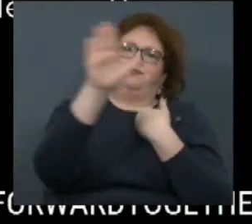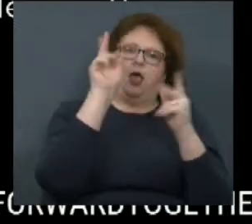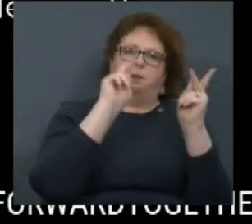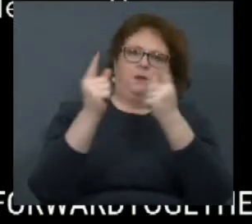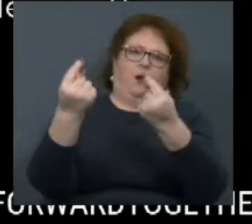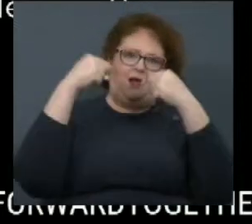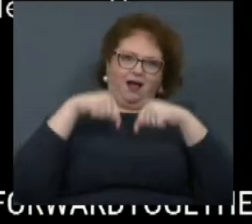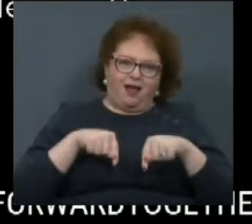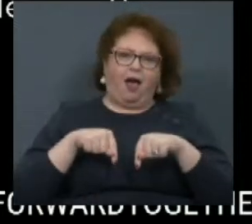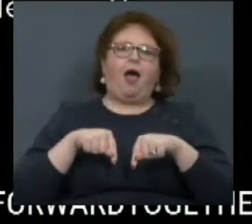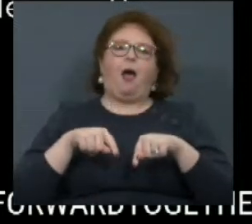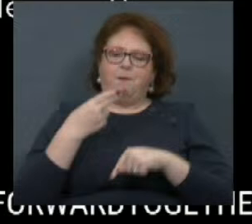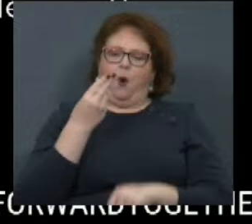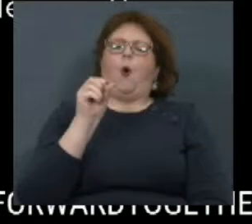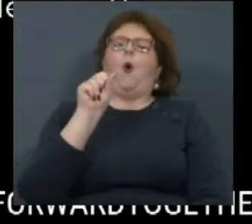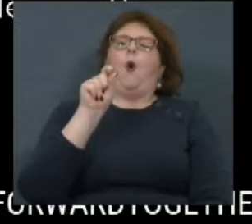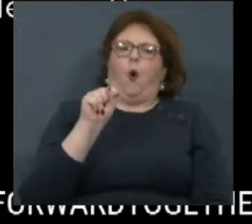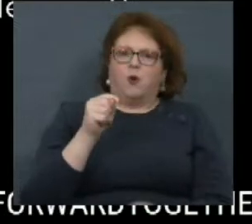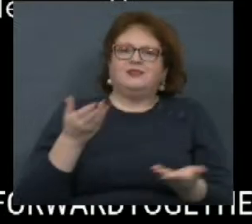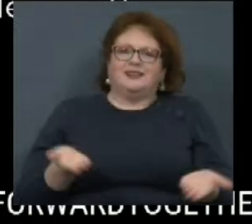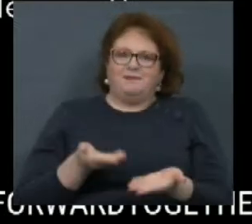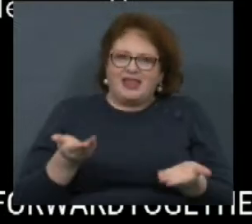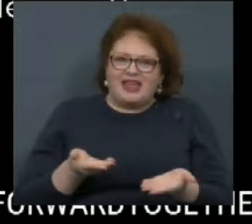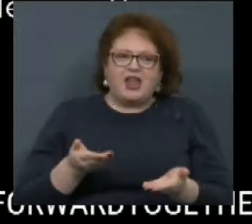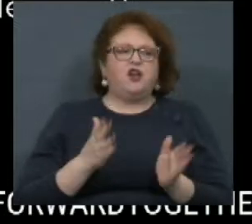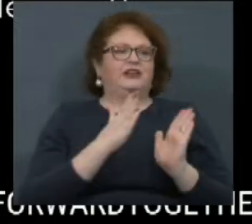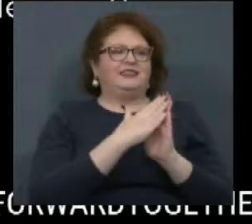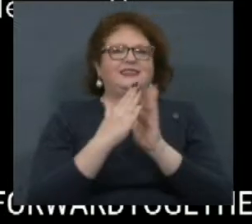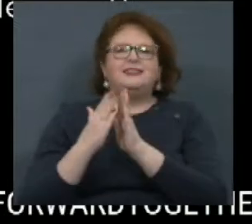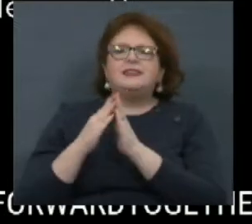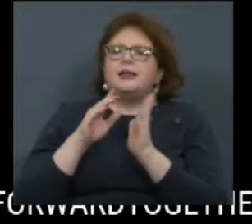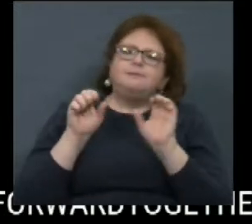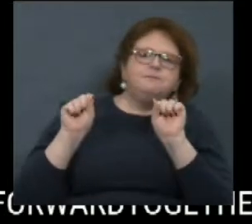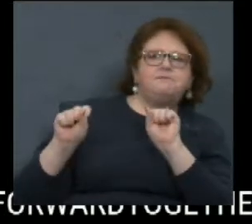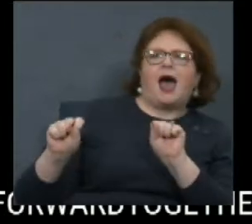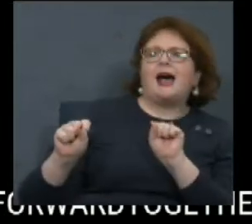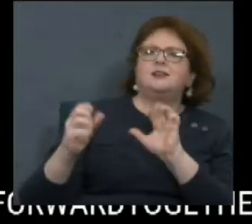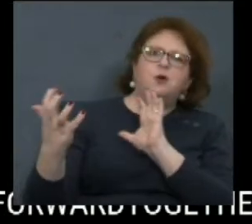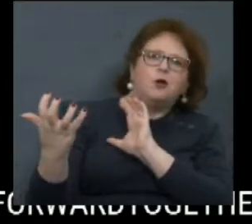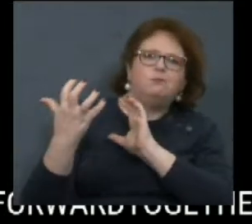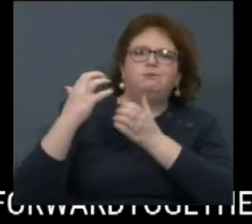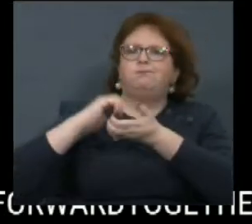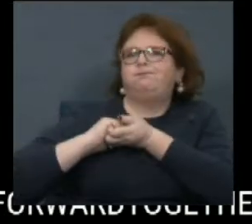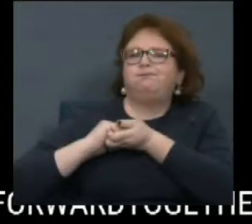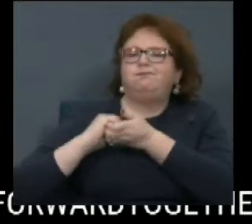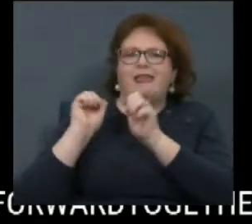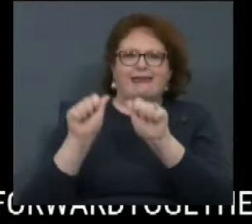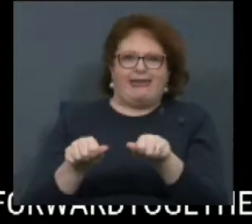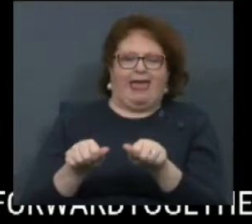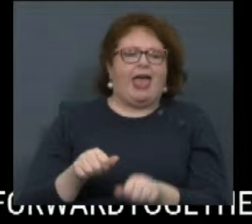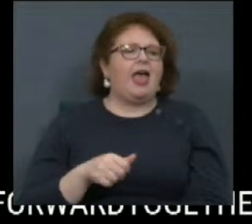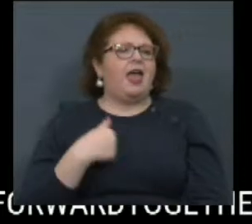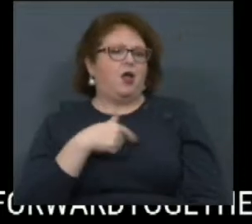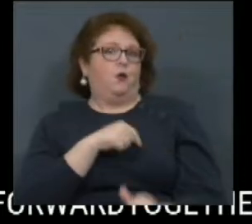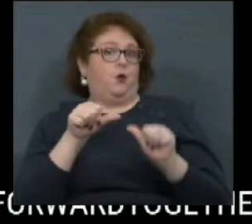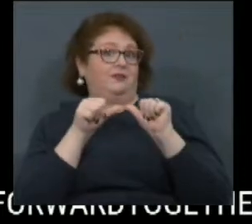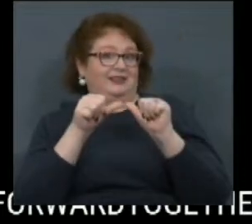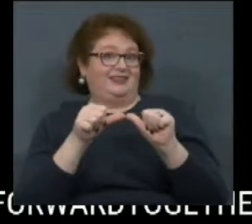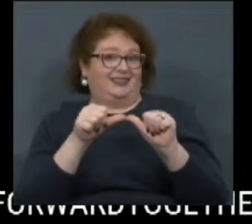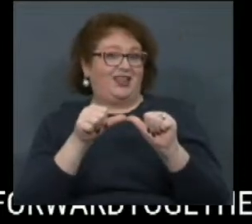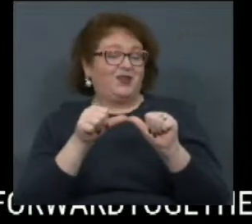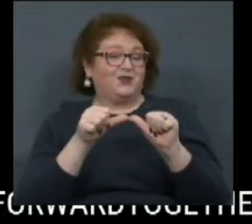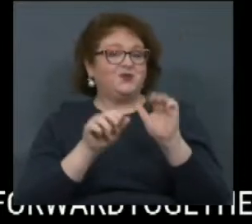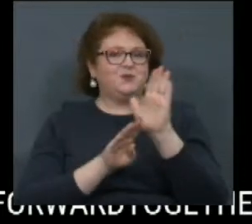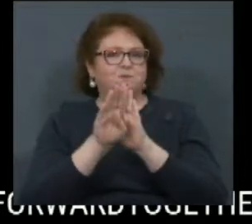other possible cities that we may have a relationship with. And we're also going to be continuing on to